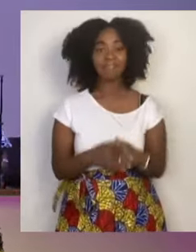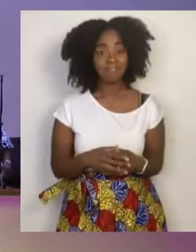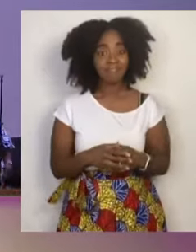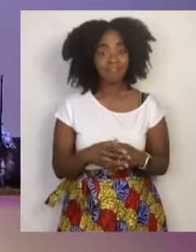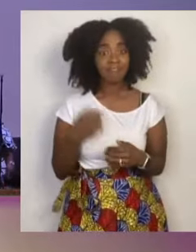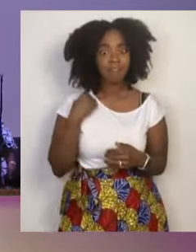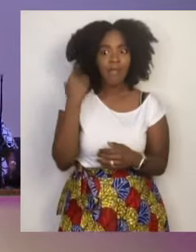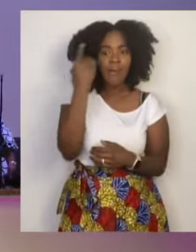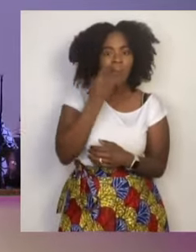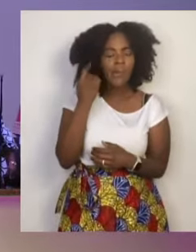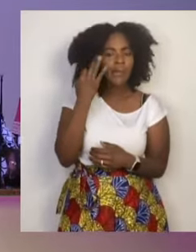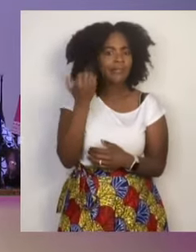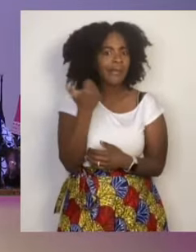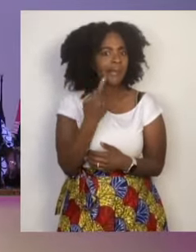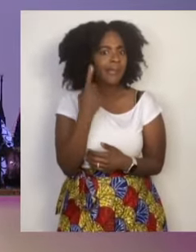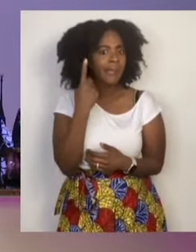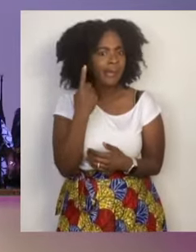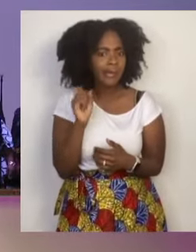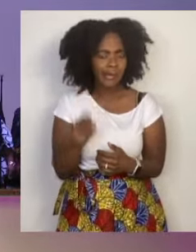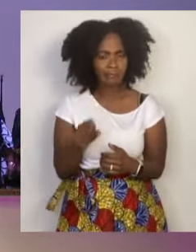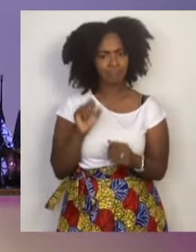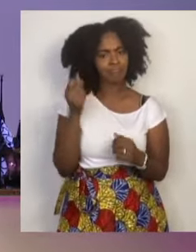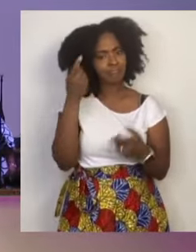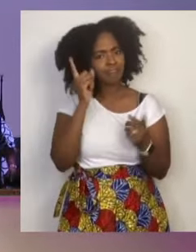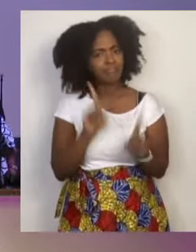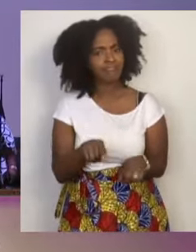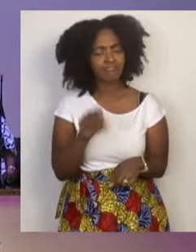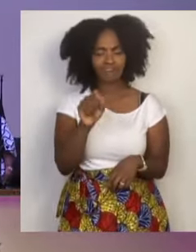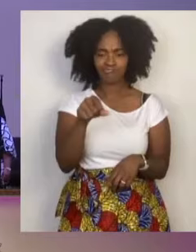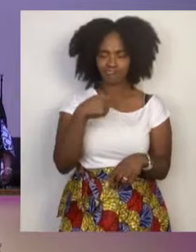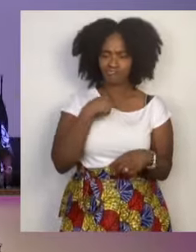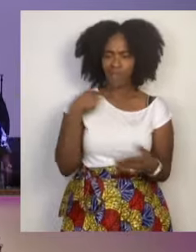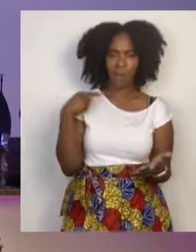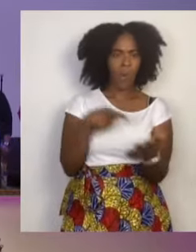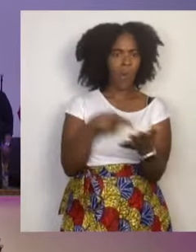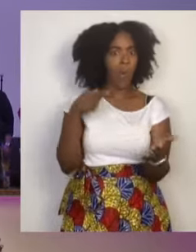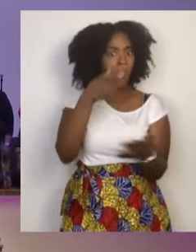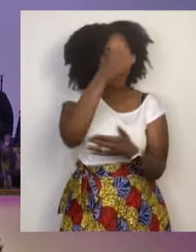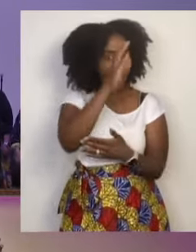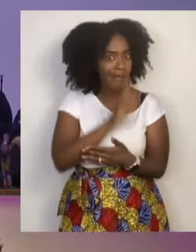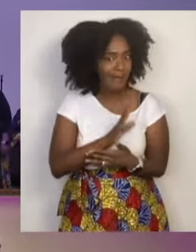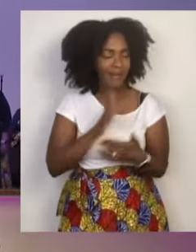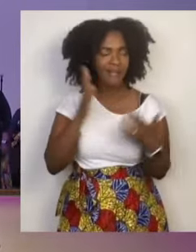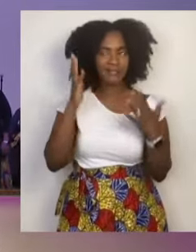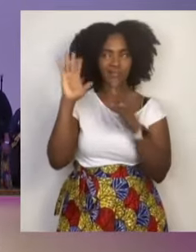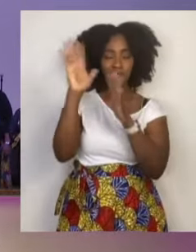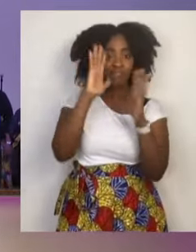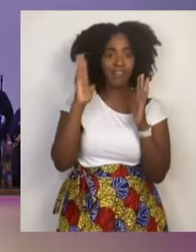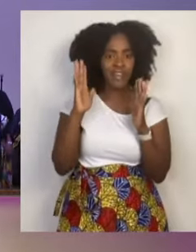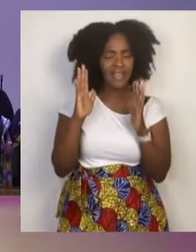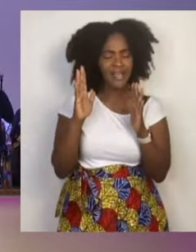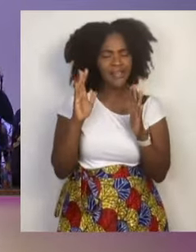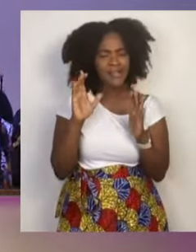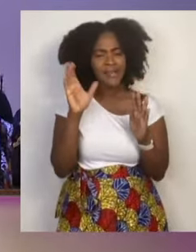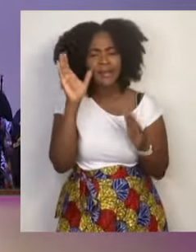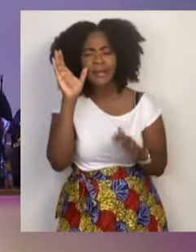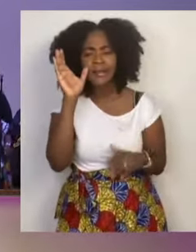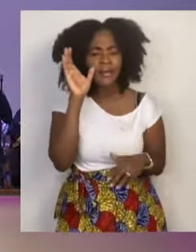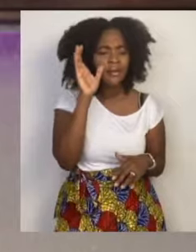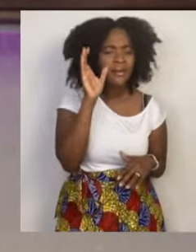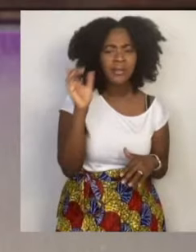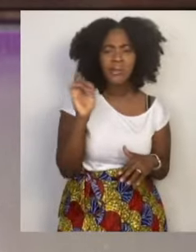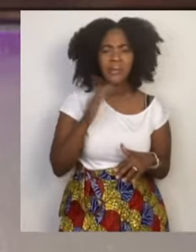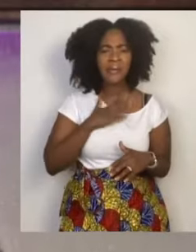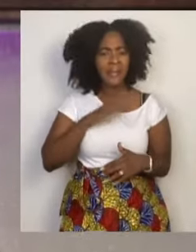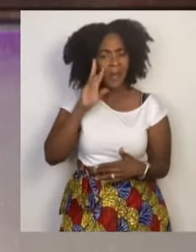the Lord praise? Oh, come on, where my witnesses at? Oh, I get to